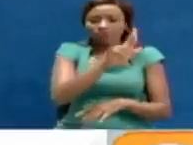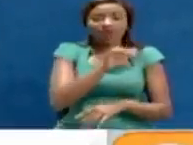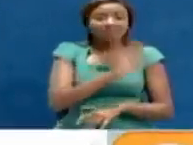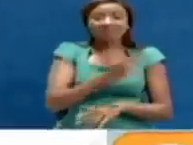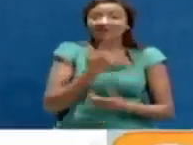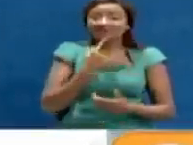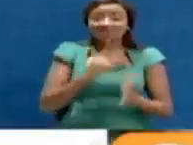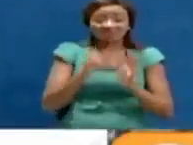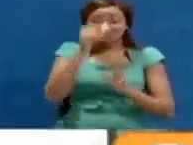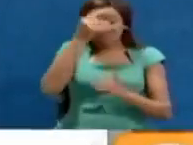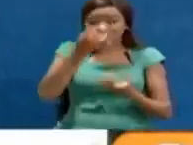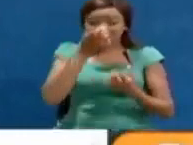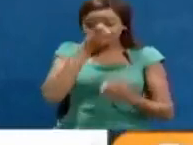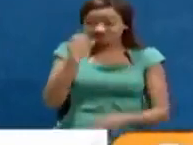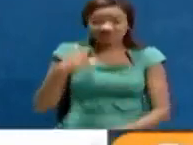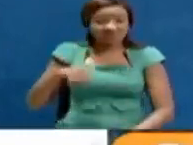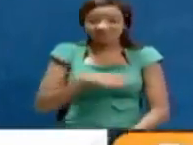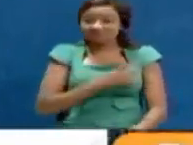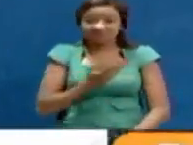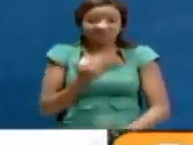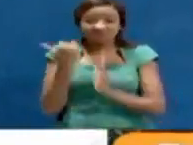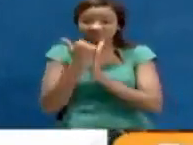civic education programs.